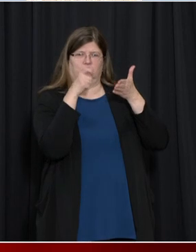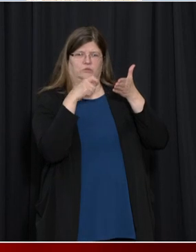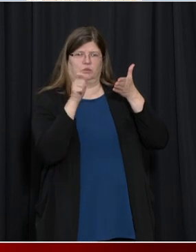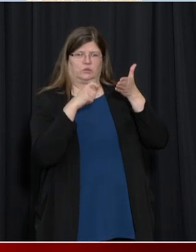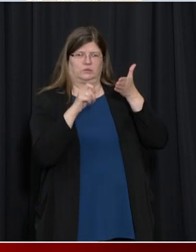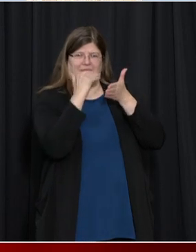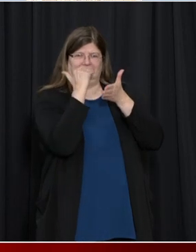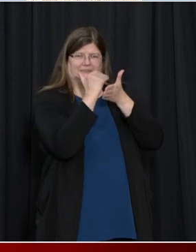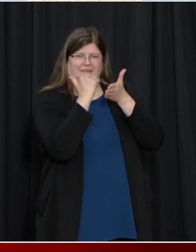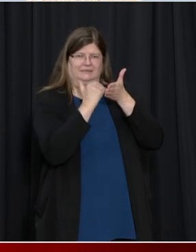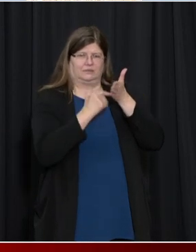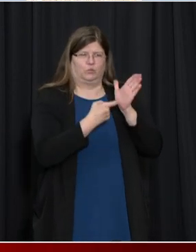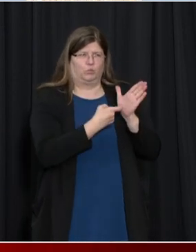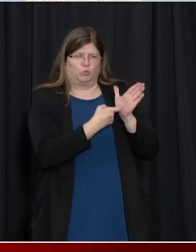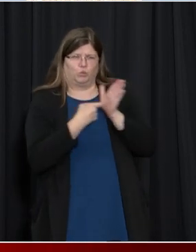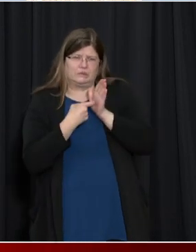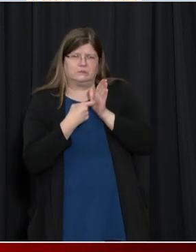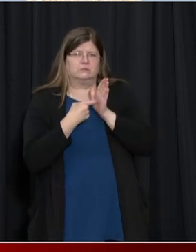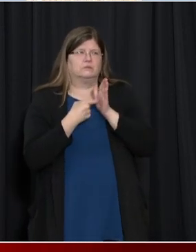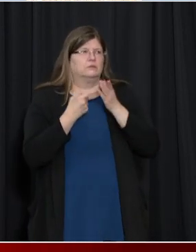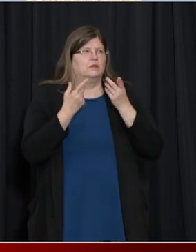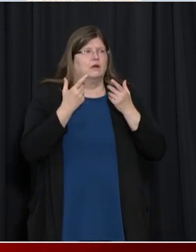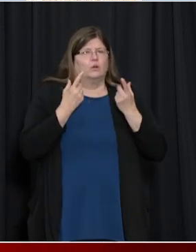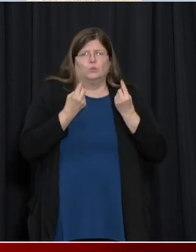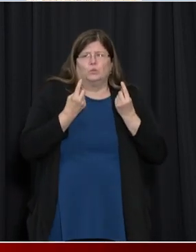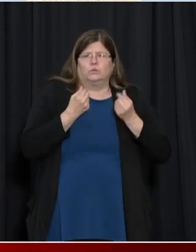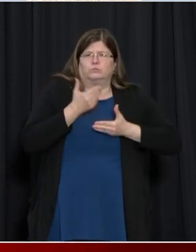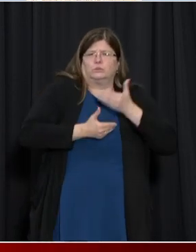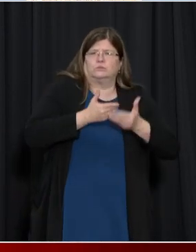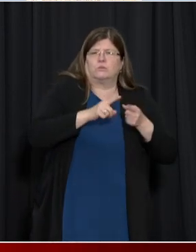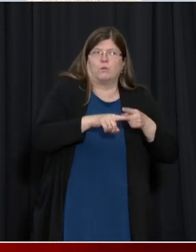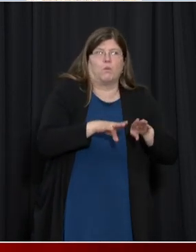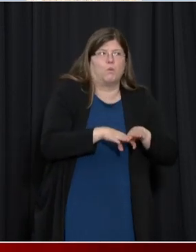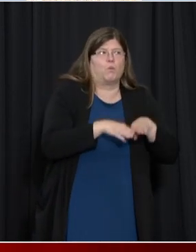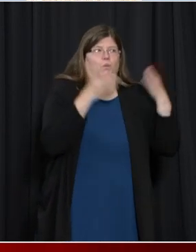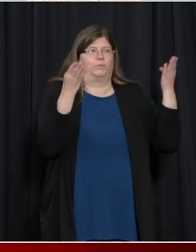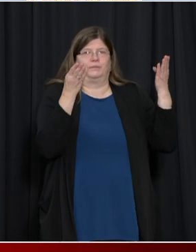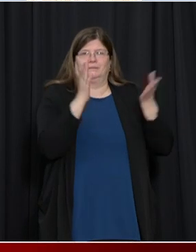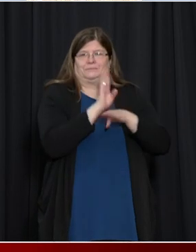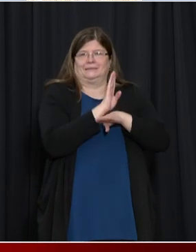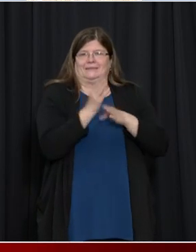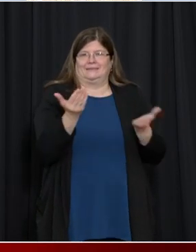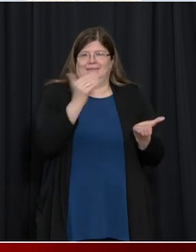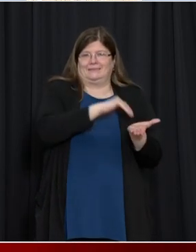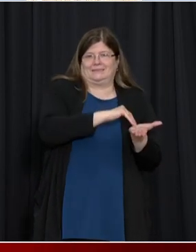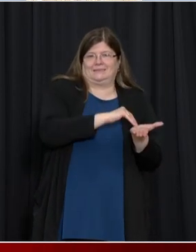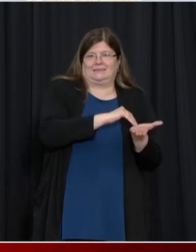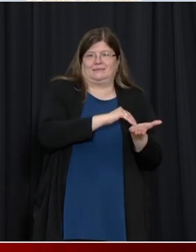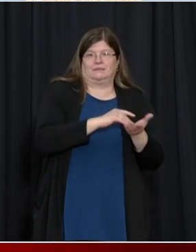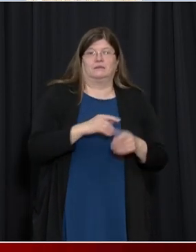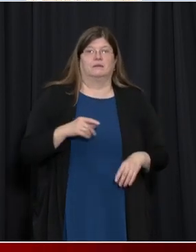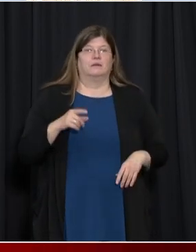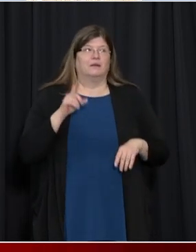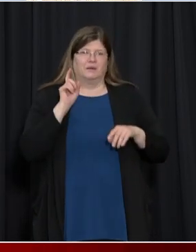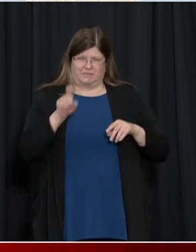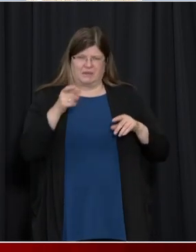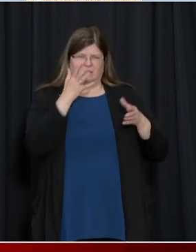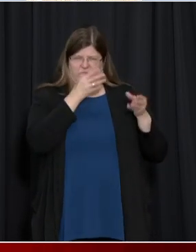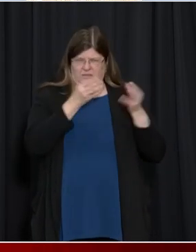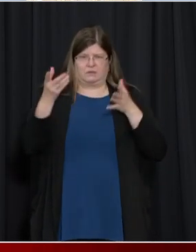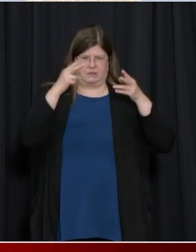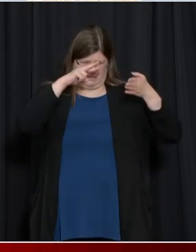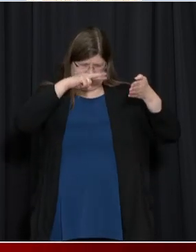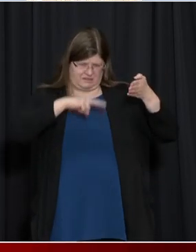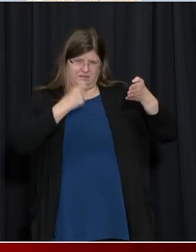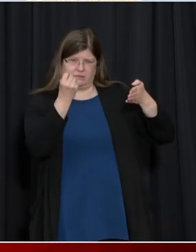primarily for businesses to understand what they need to do for their business, their employees, and